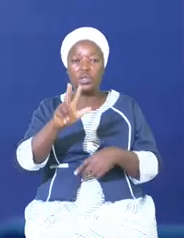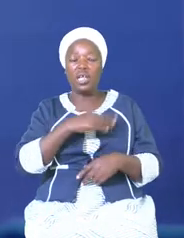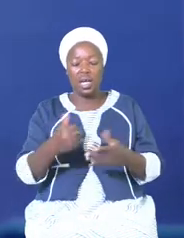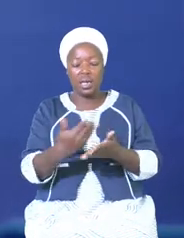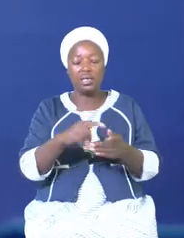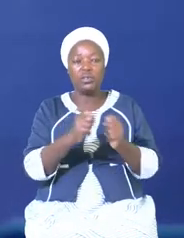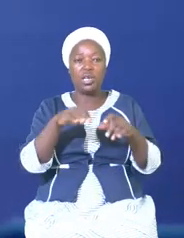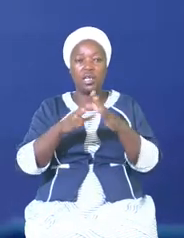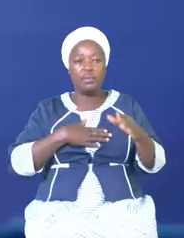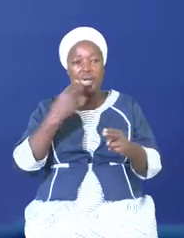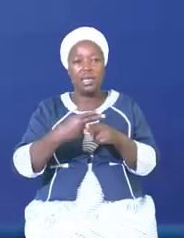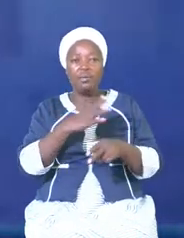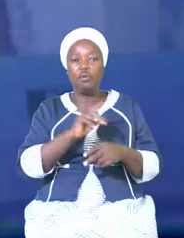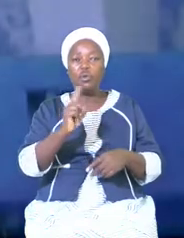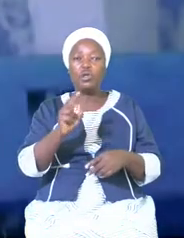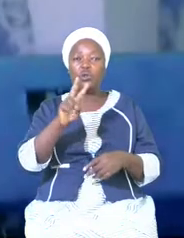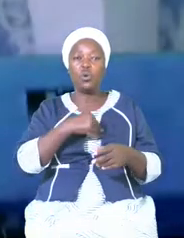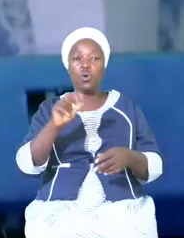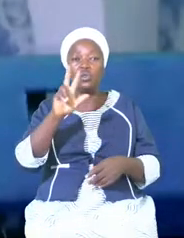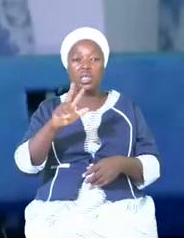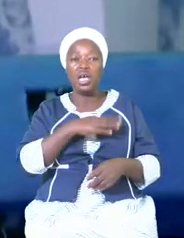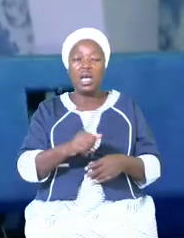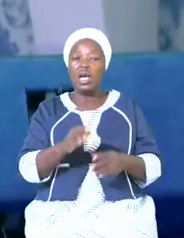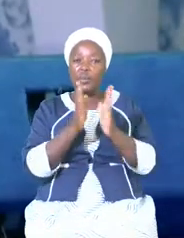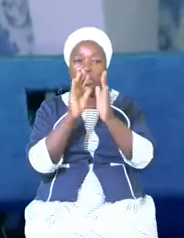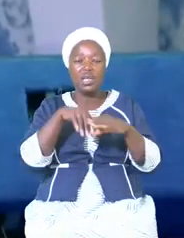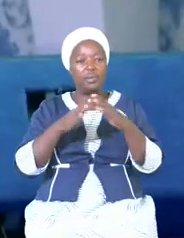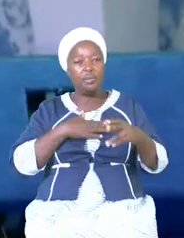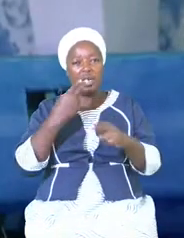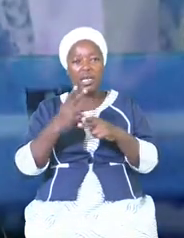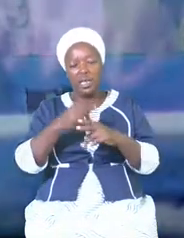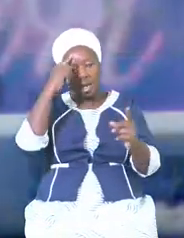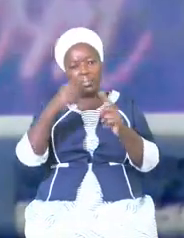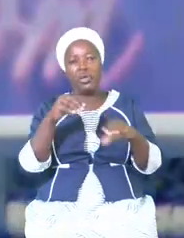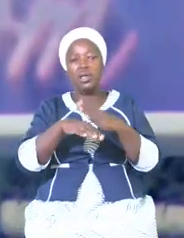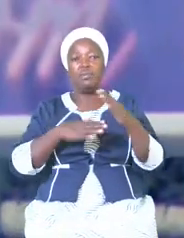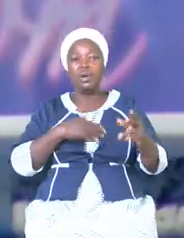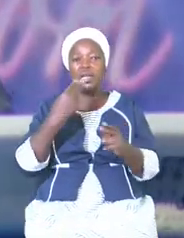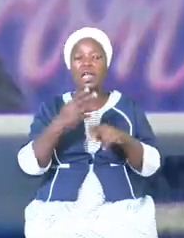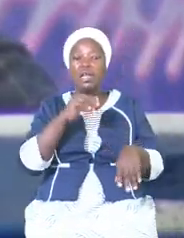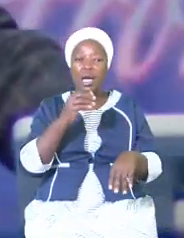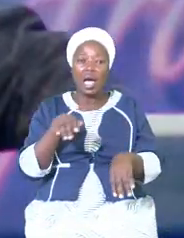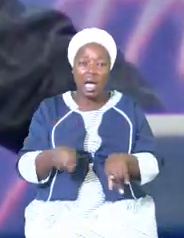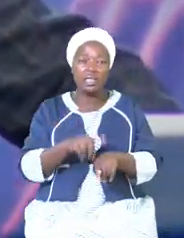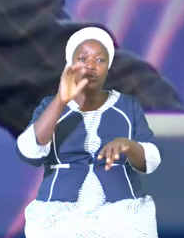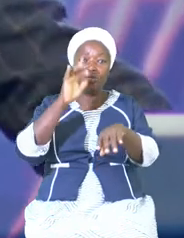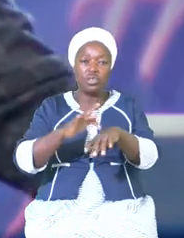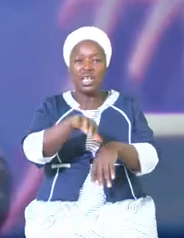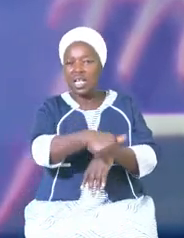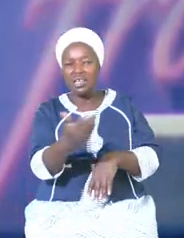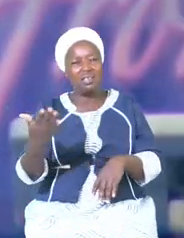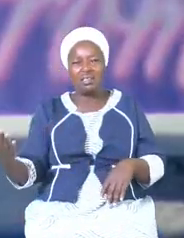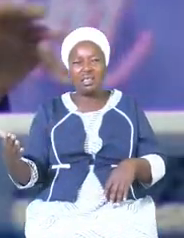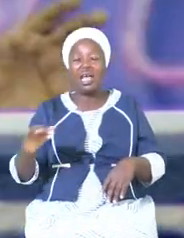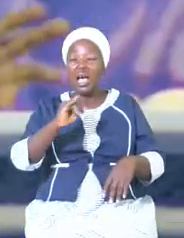in my name, where two or three, they agree in my name, must touch in anything, I will do